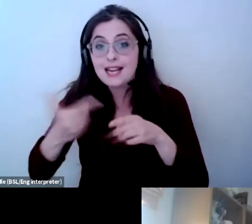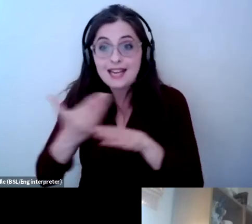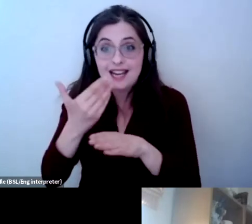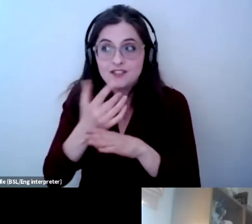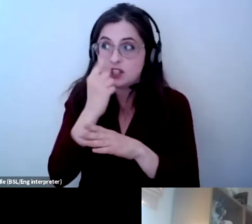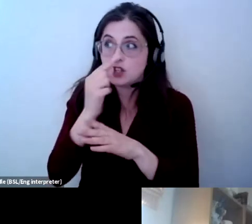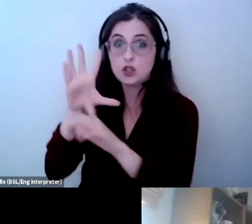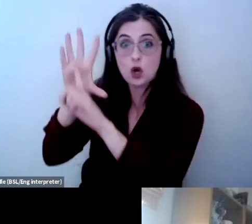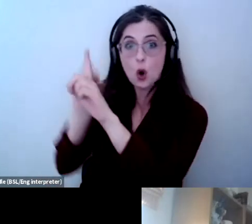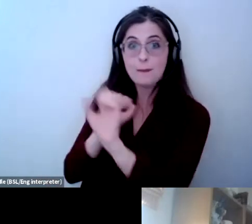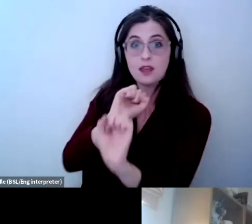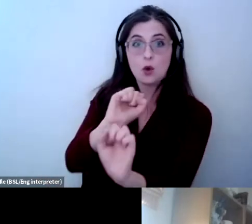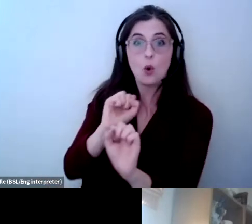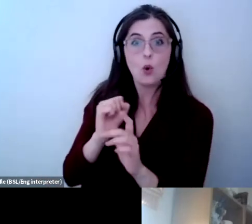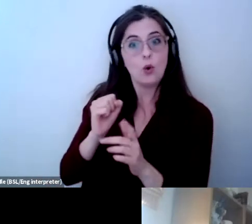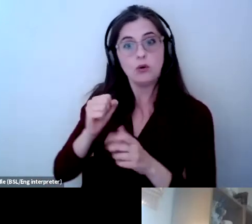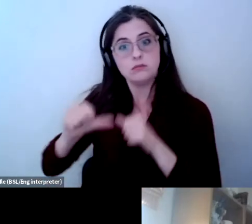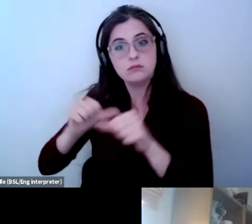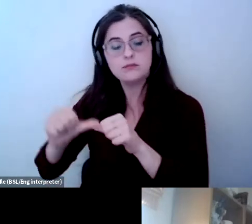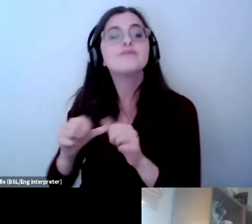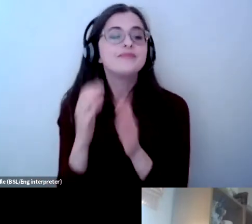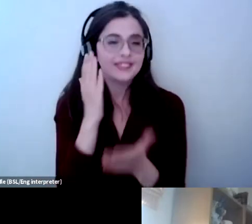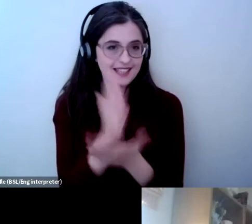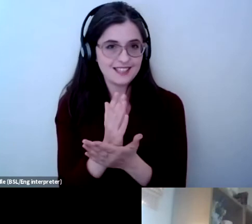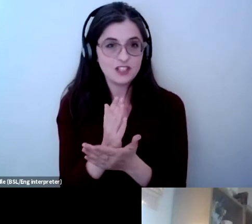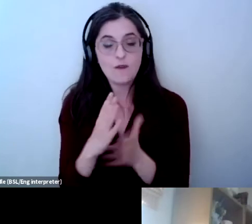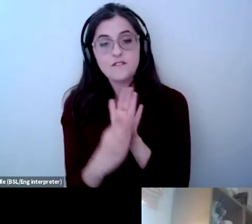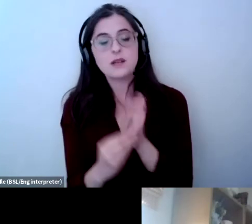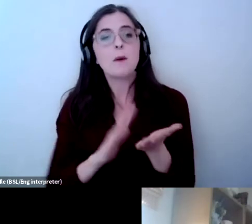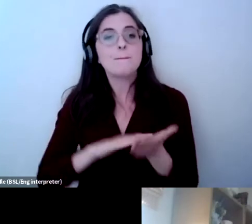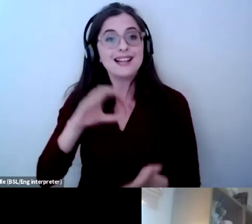done? Yeah, so in Manchester